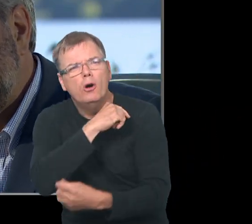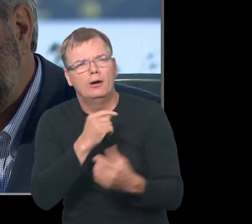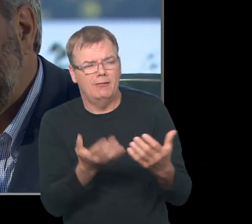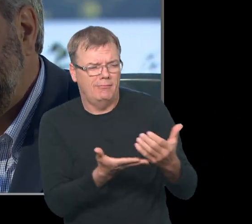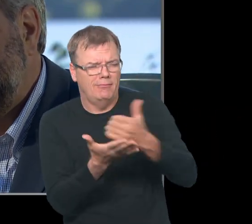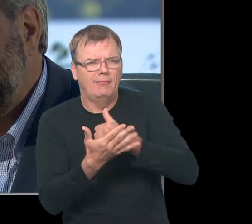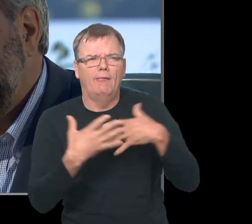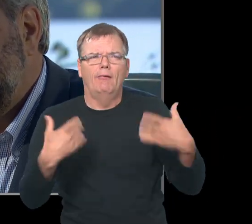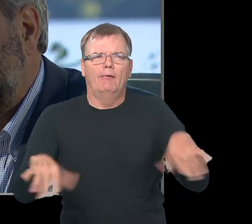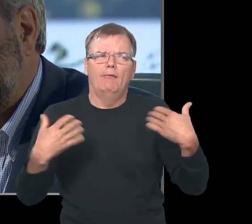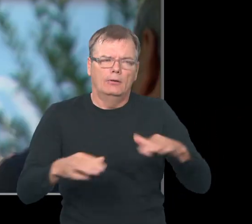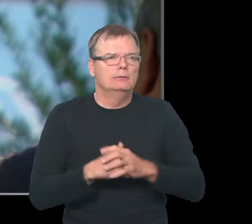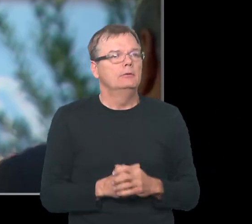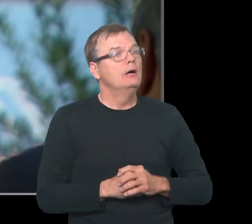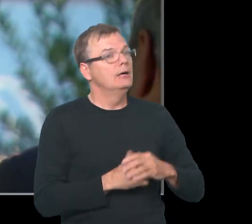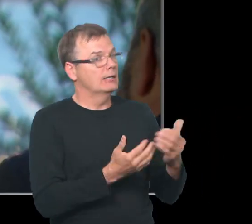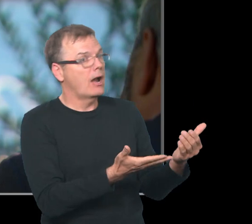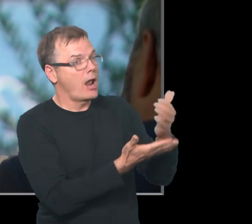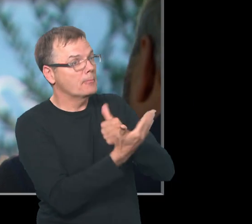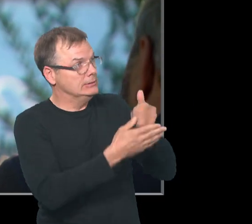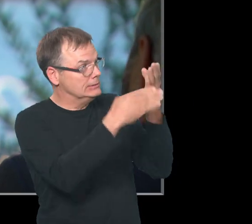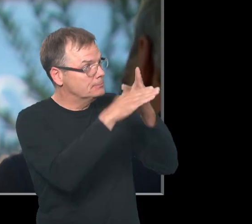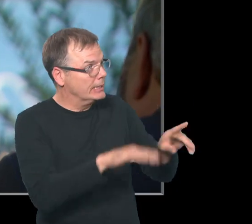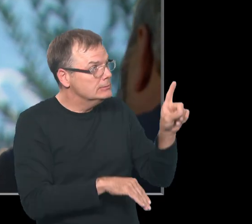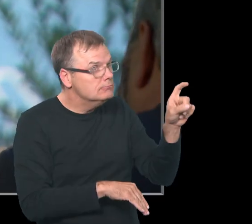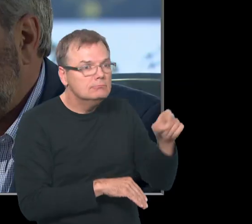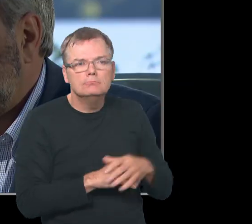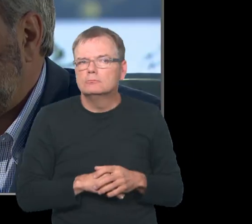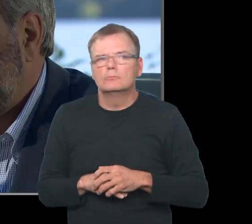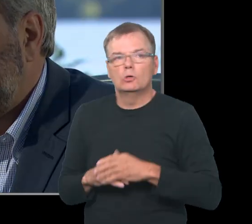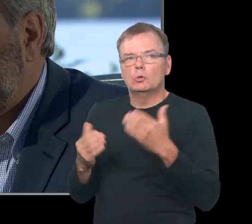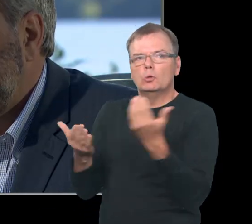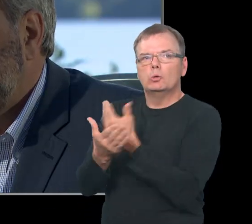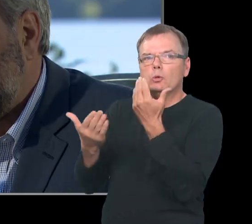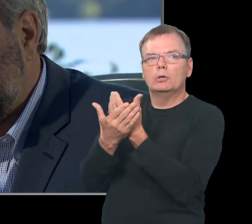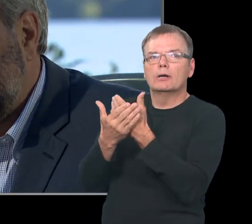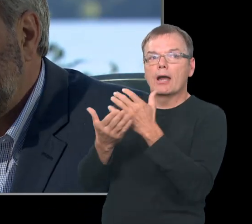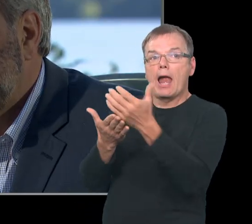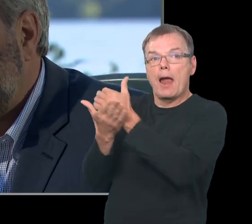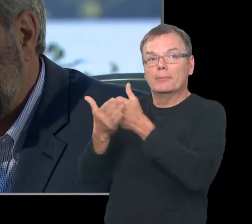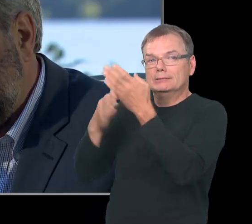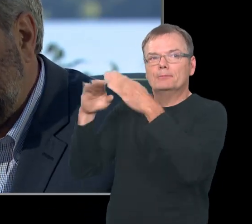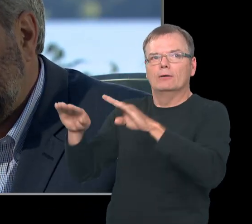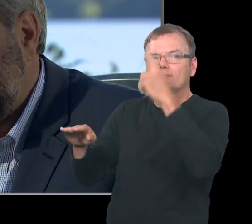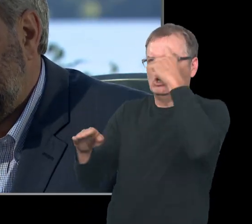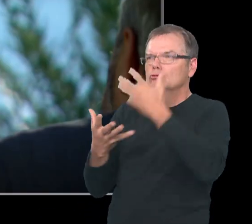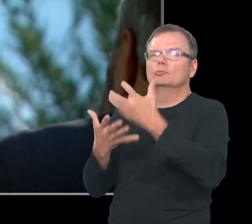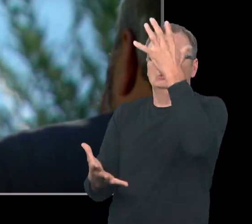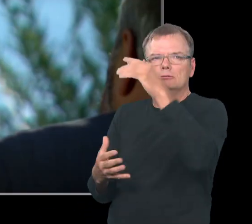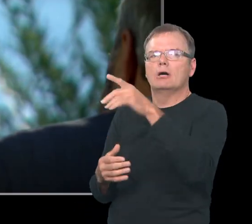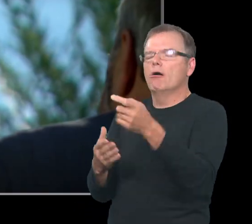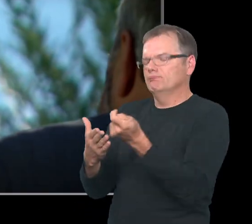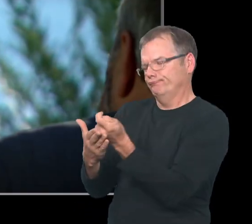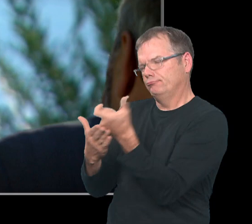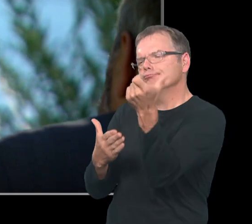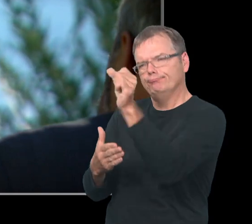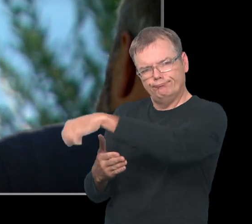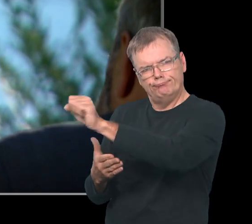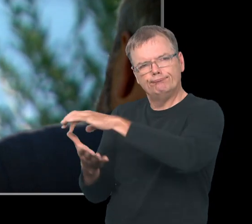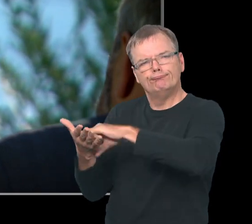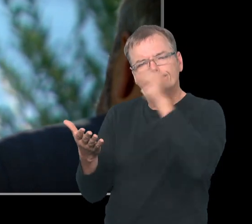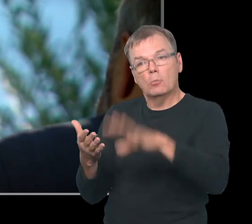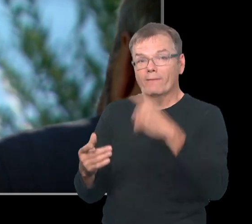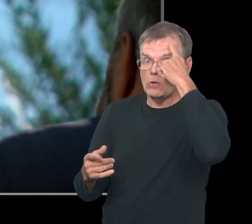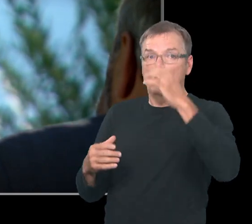for the richest people in Canada. But the income splitting that is allowed for retired seniors on their pensions, we would maintain that. You've gone through that list.